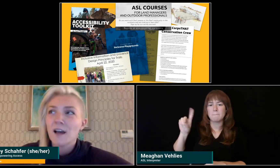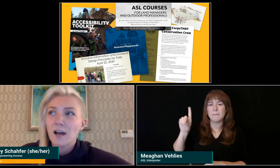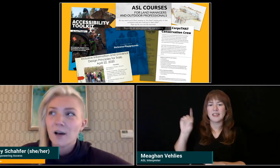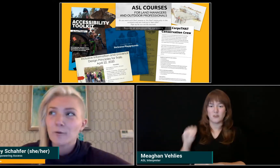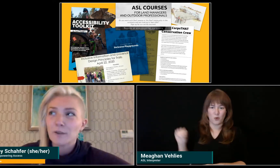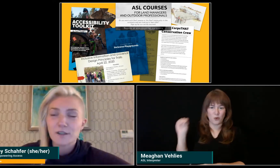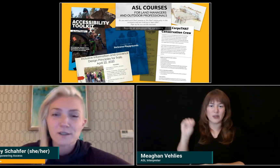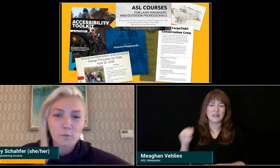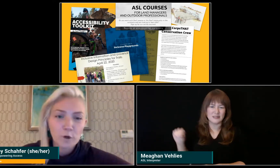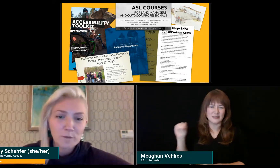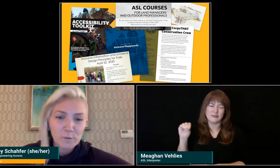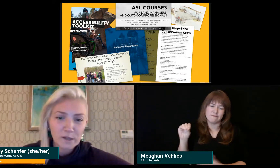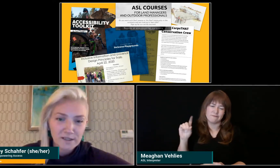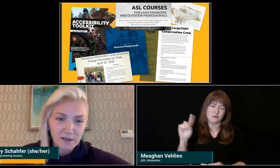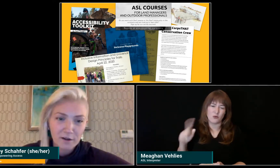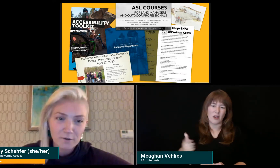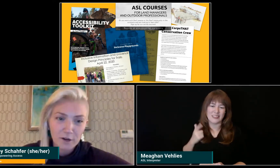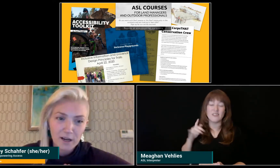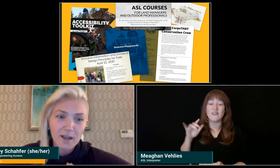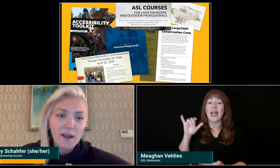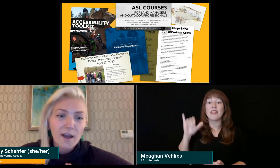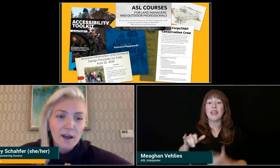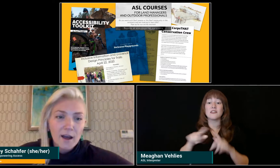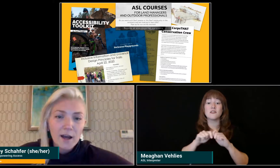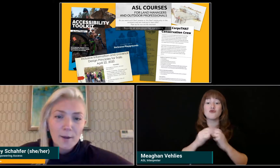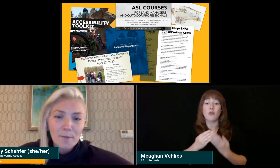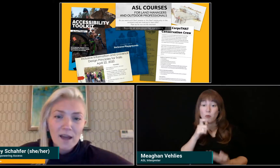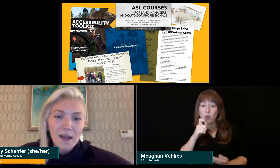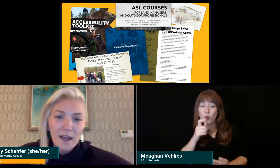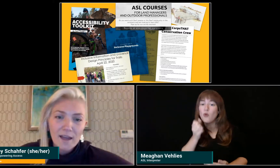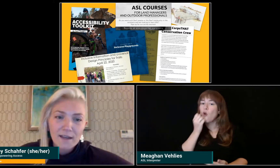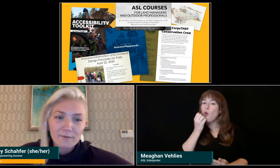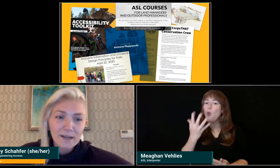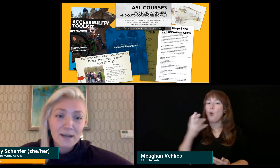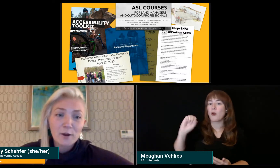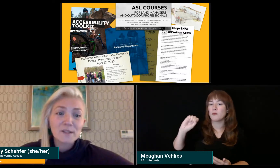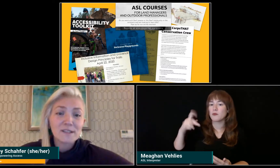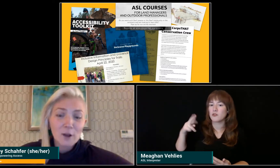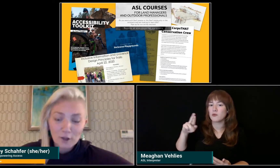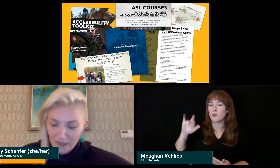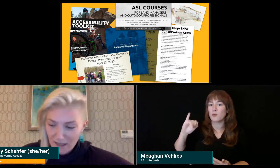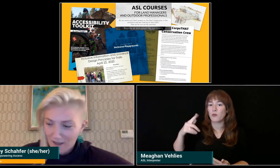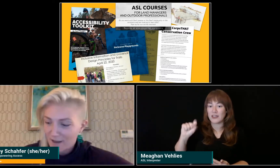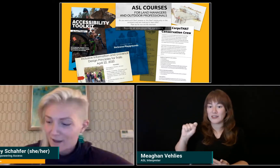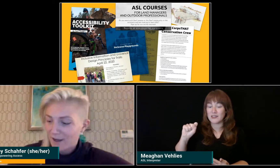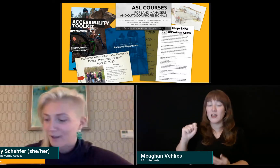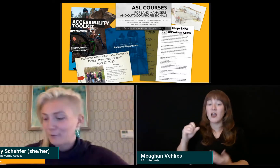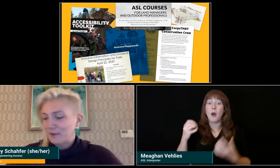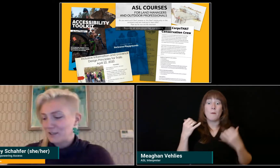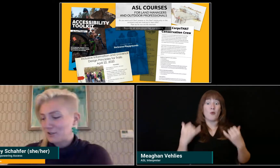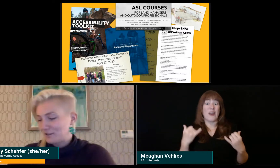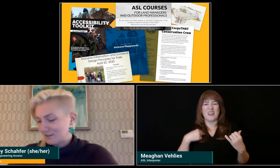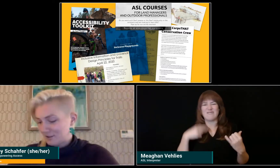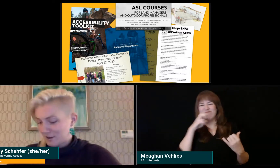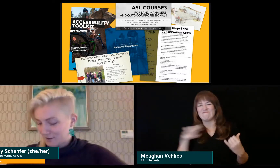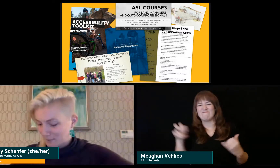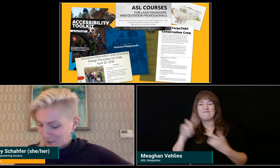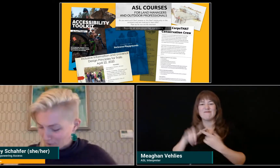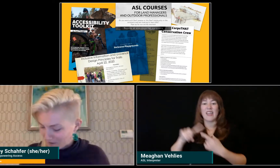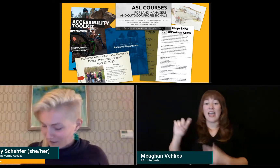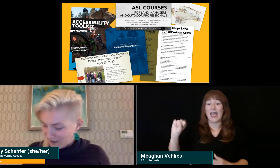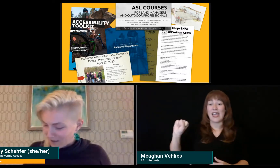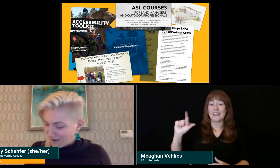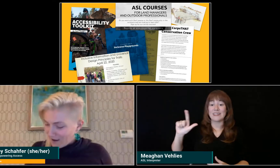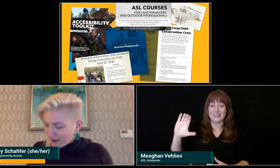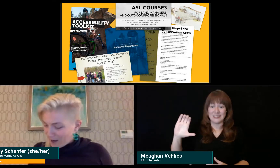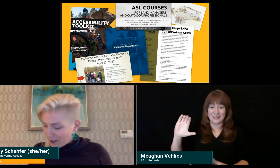days, which is Warm Springs territory. And right now I'm in Salt Lake, sorry, I have to get my